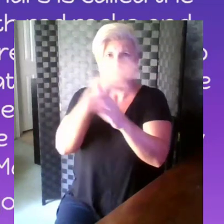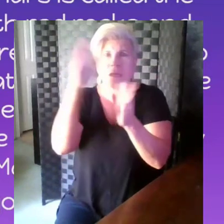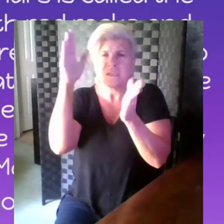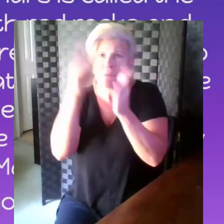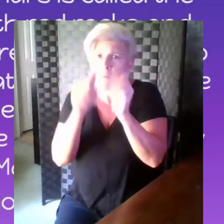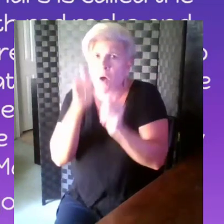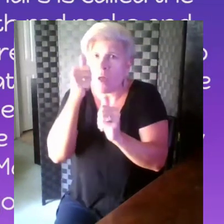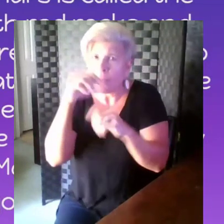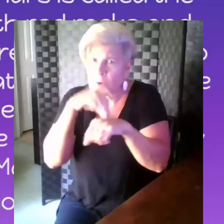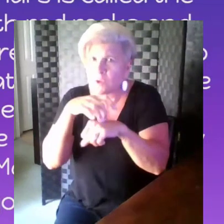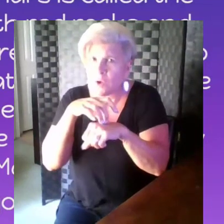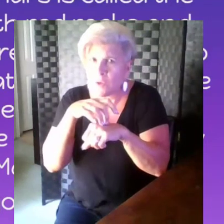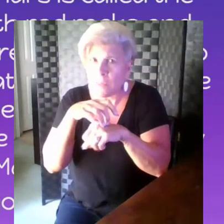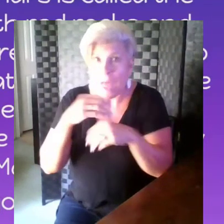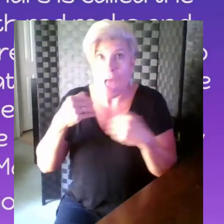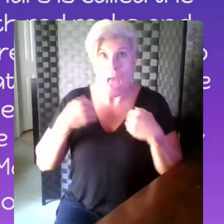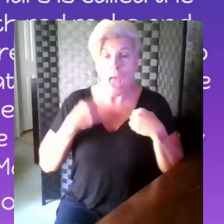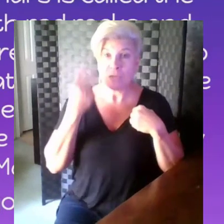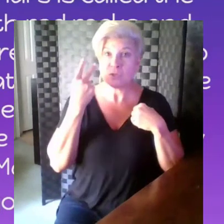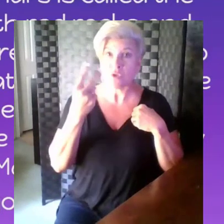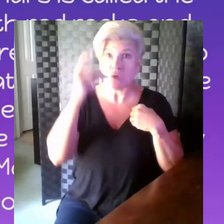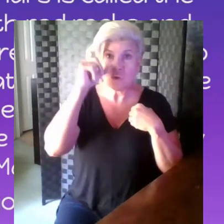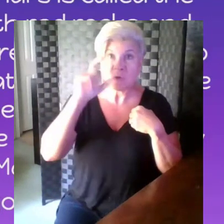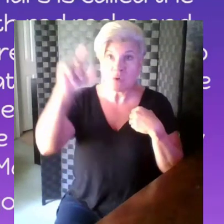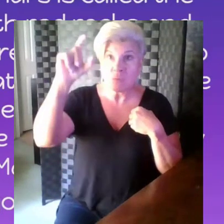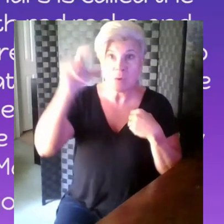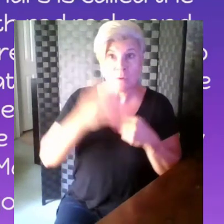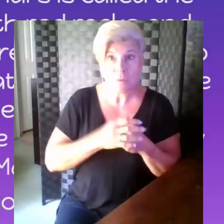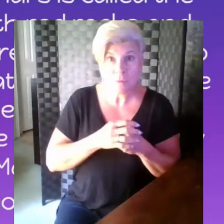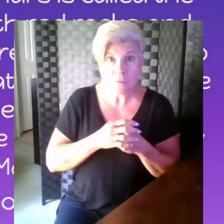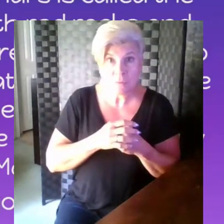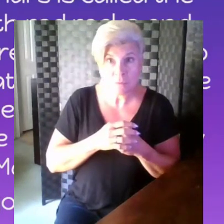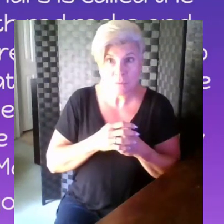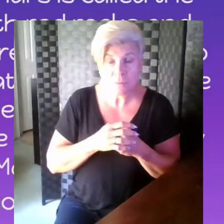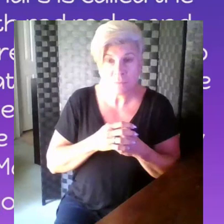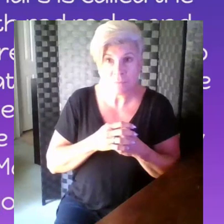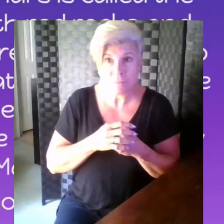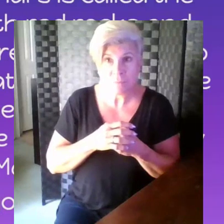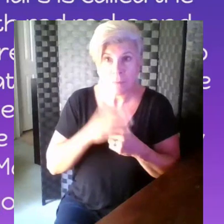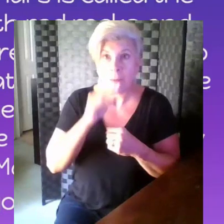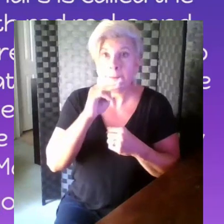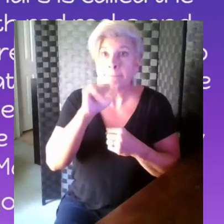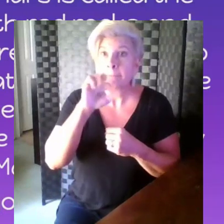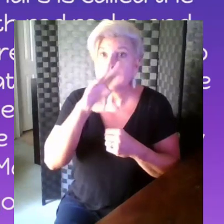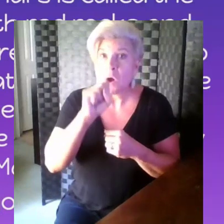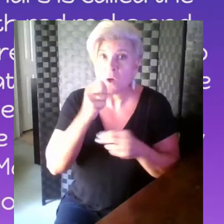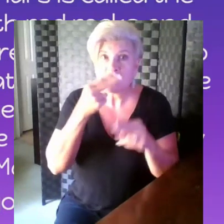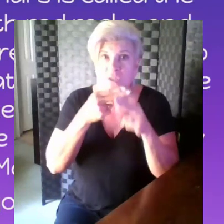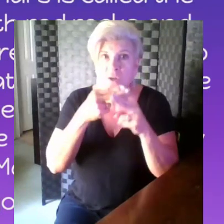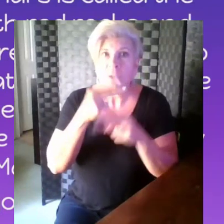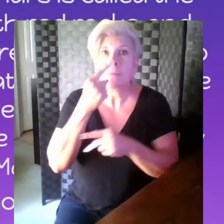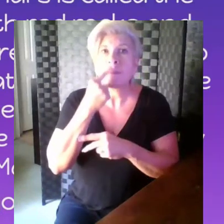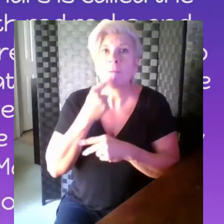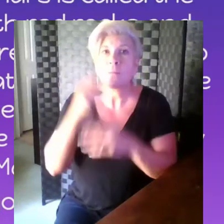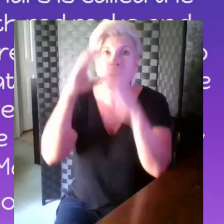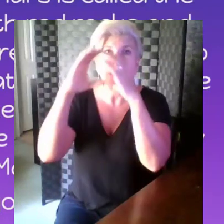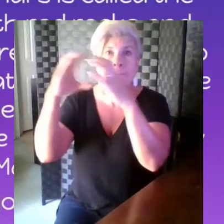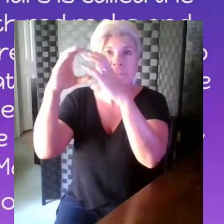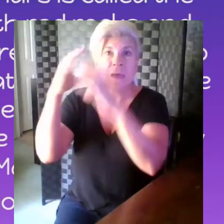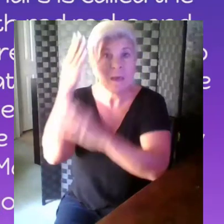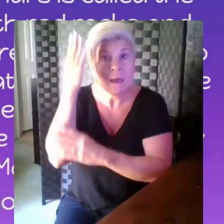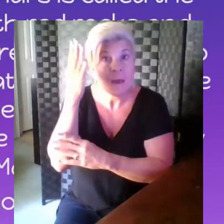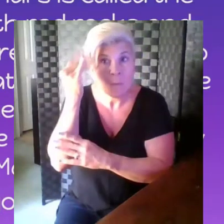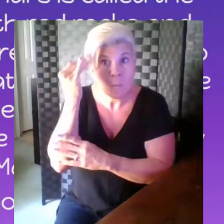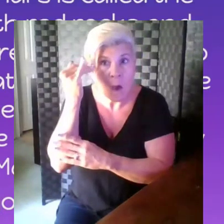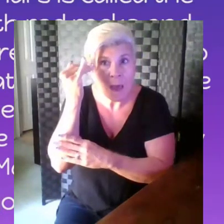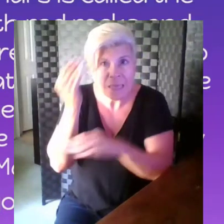It is smaller than Earth, and it has 2 moons. Mars is called the